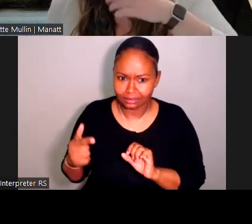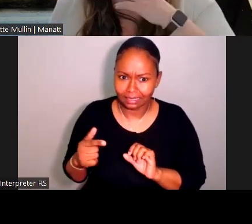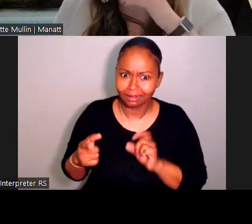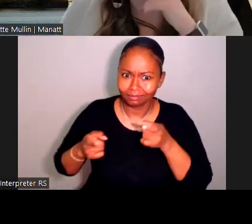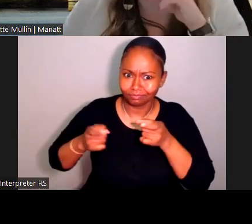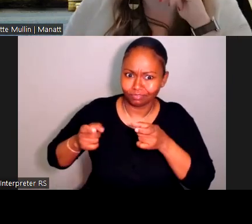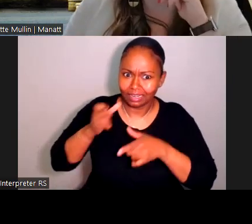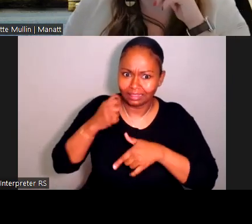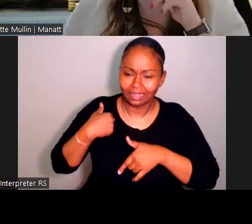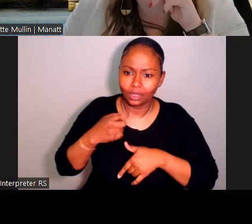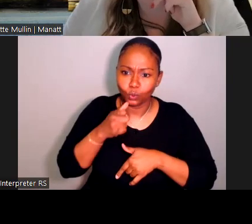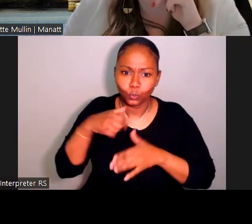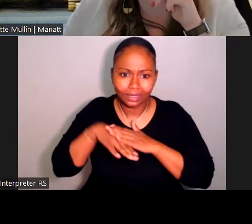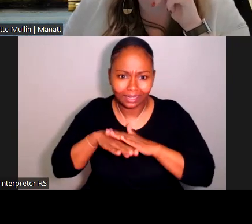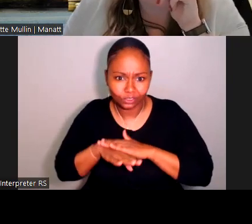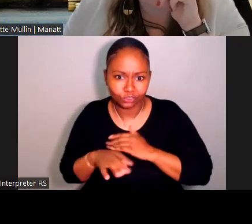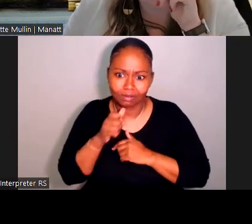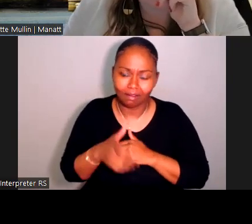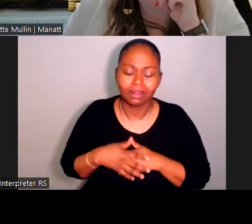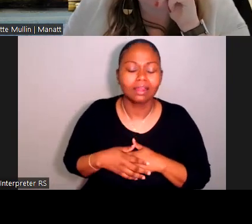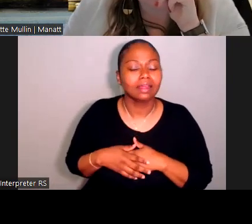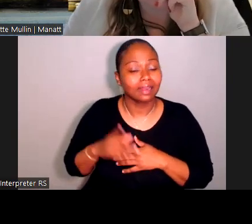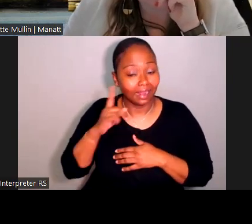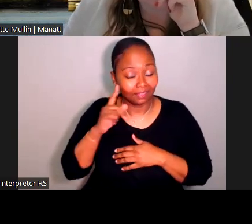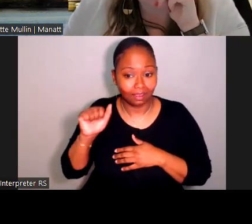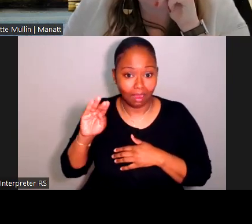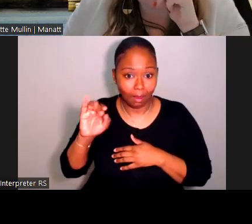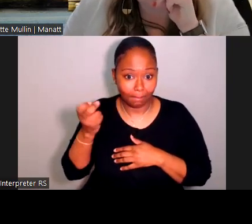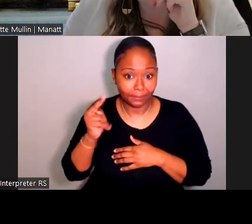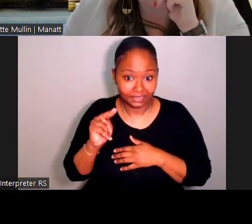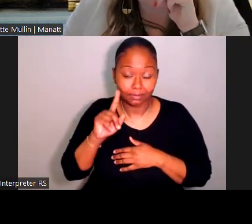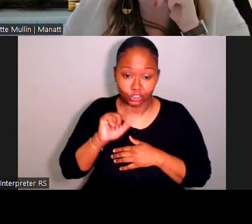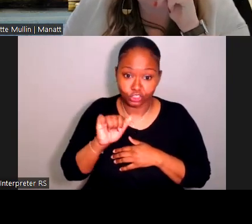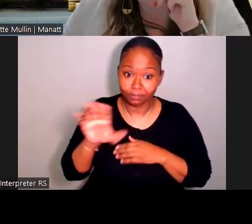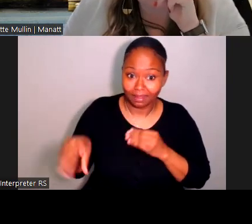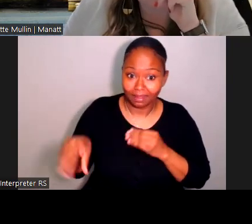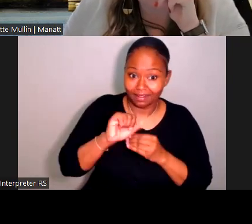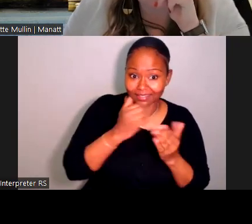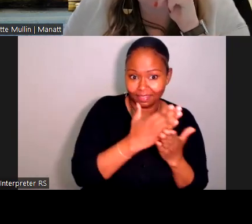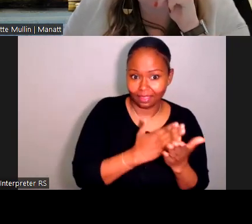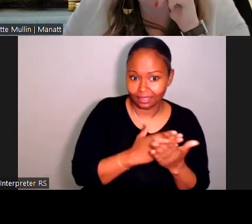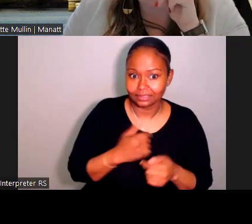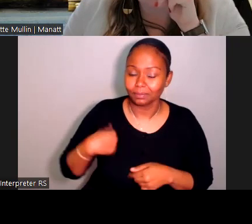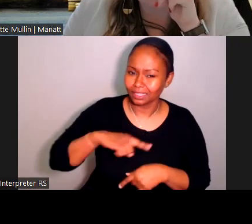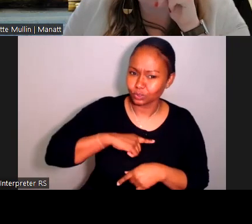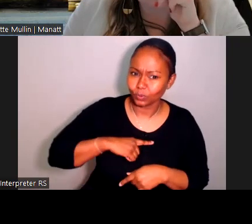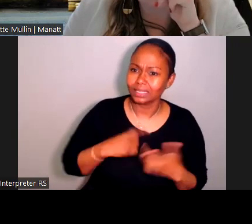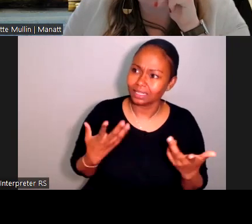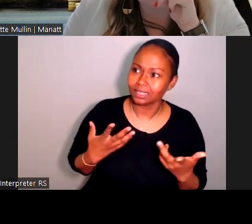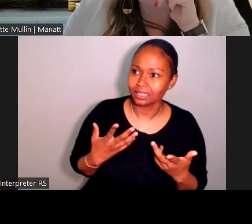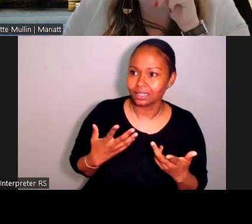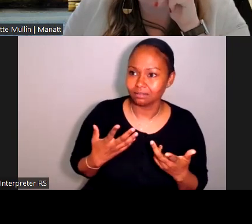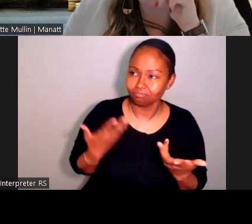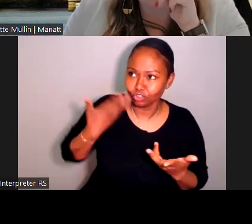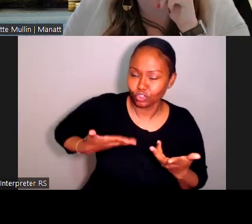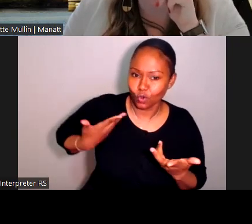the facility for monitoring. And I think ombudsmen fall into that sort of category too, because we, the ombudsman, you